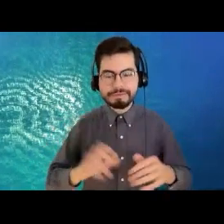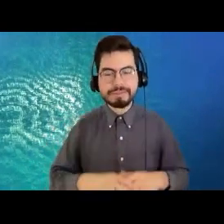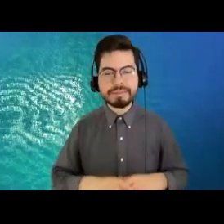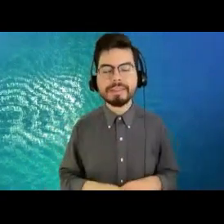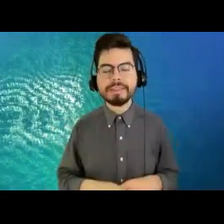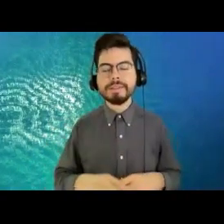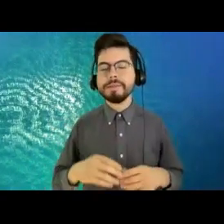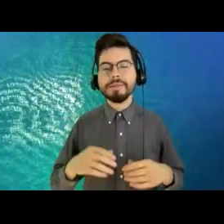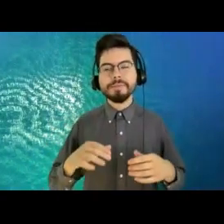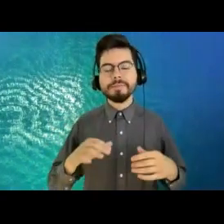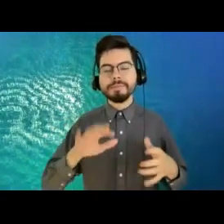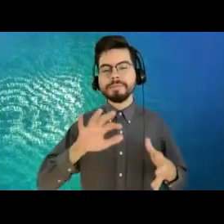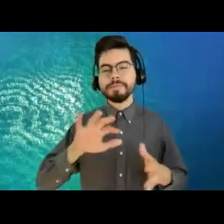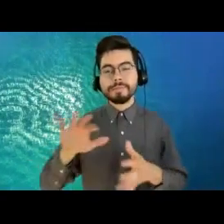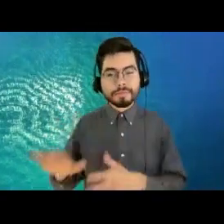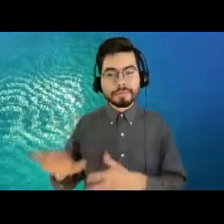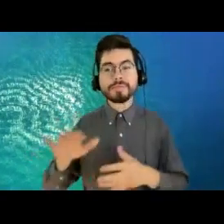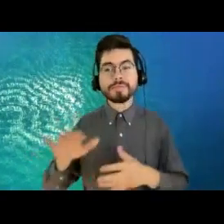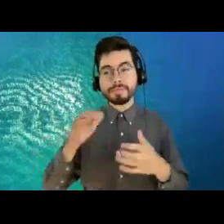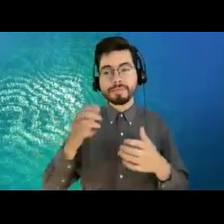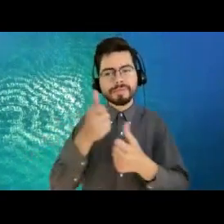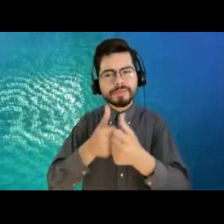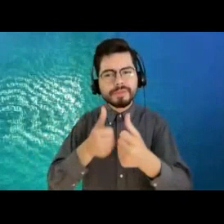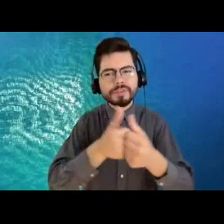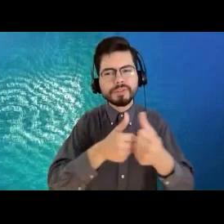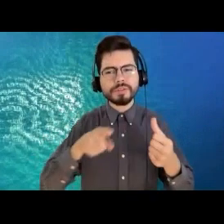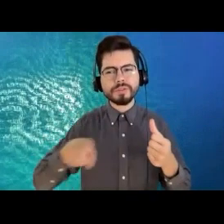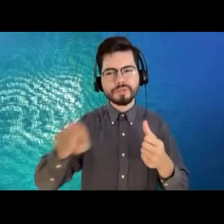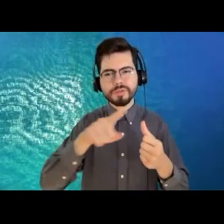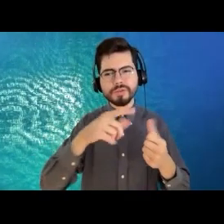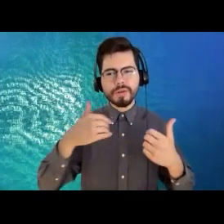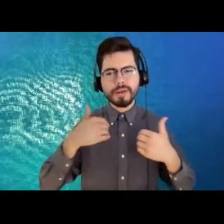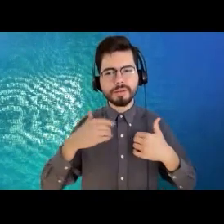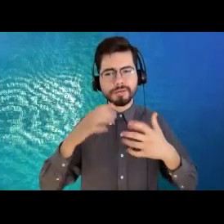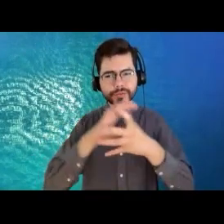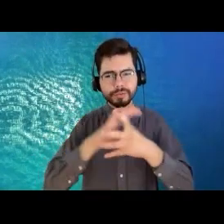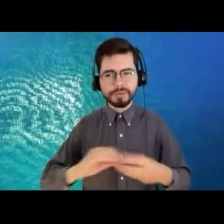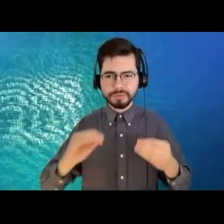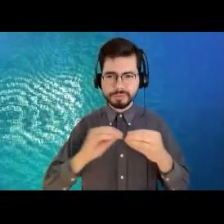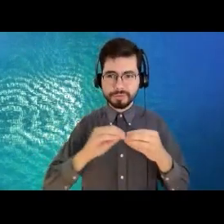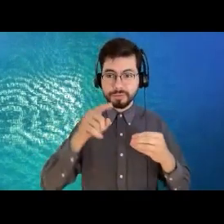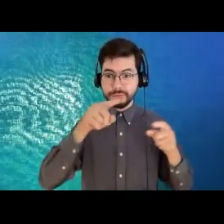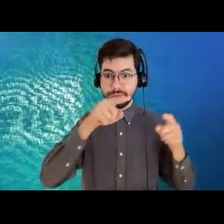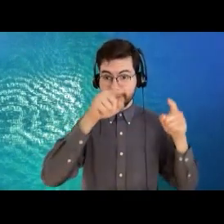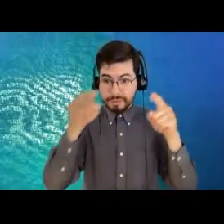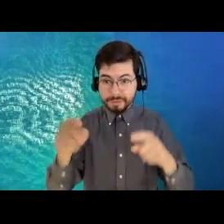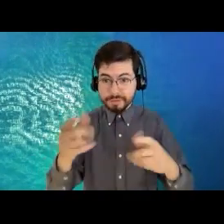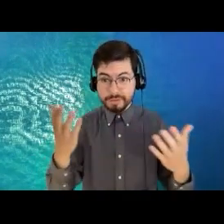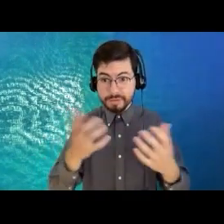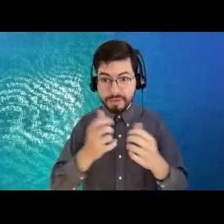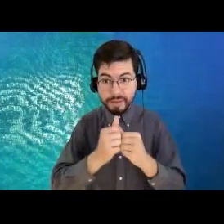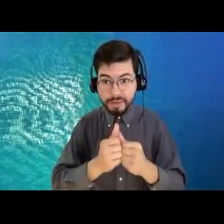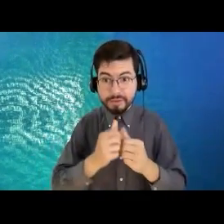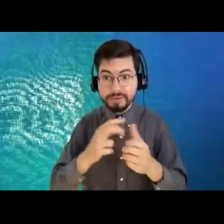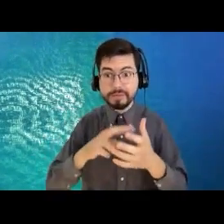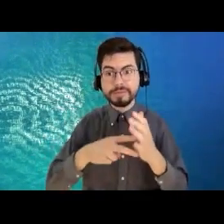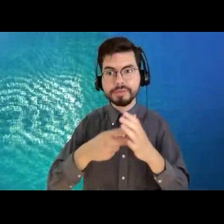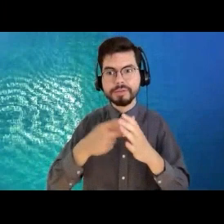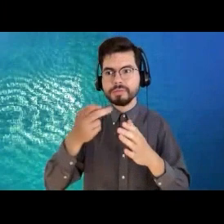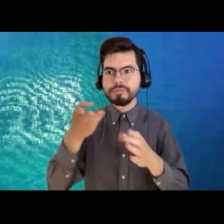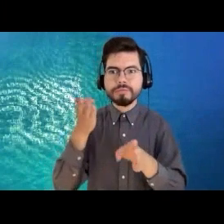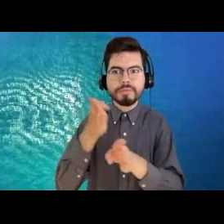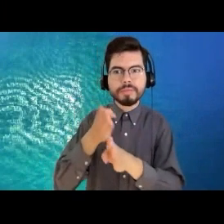whether you say rode a Greyhound bus to Livingston and hitchhiked the rest of the way, or